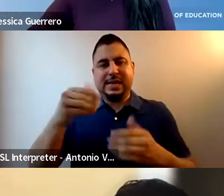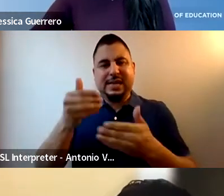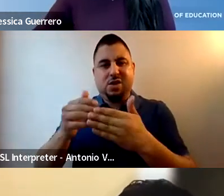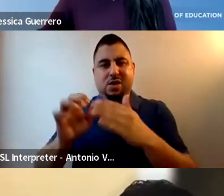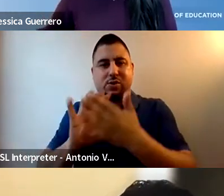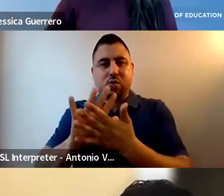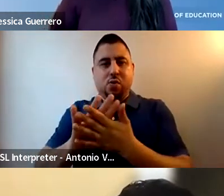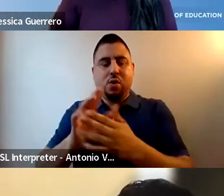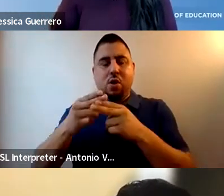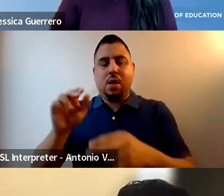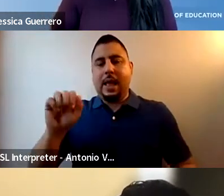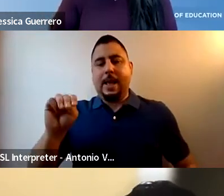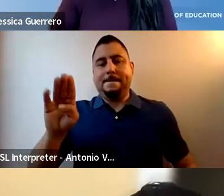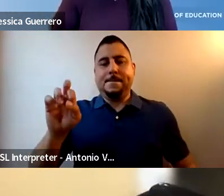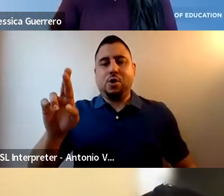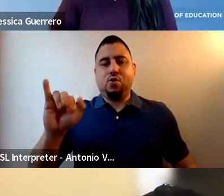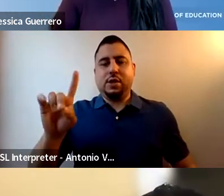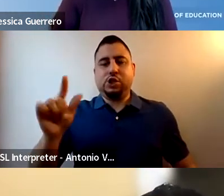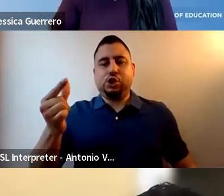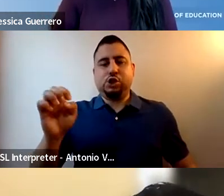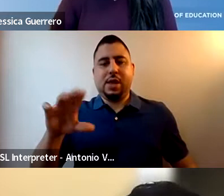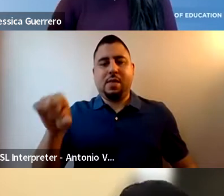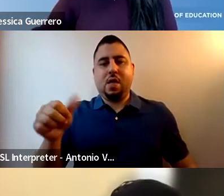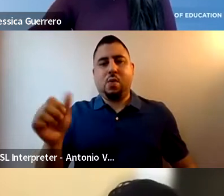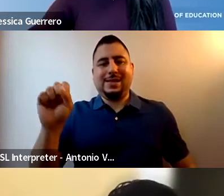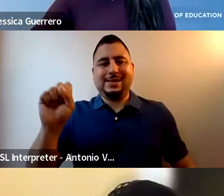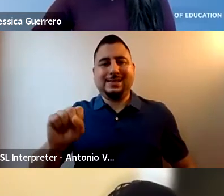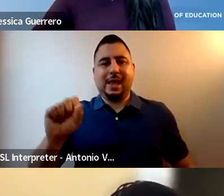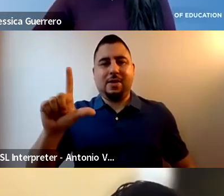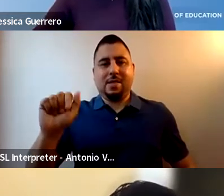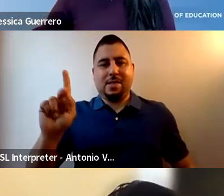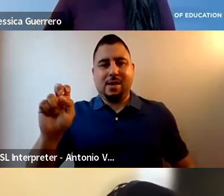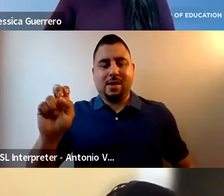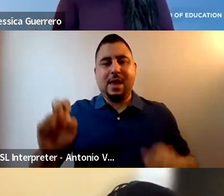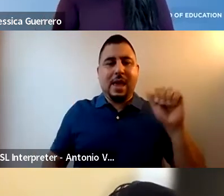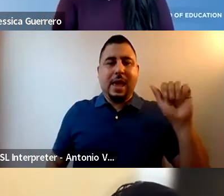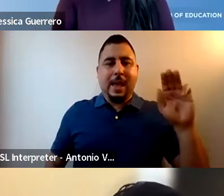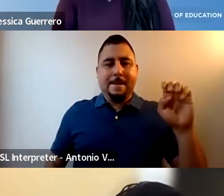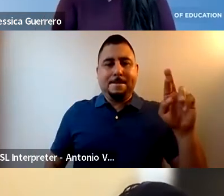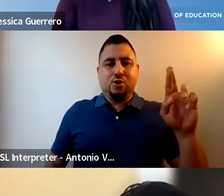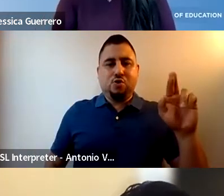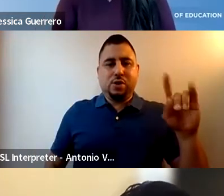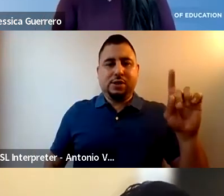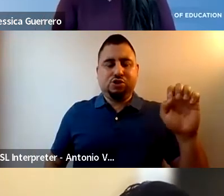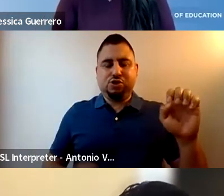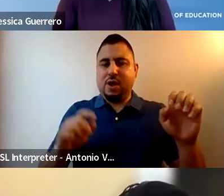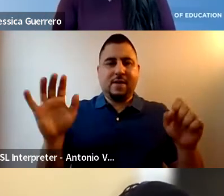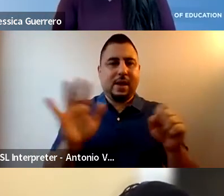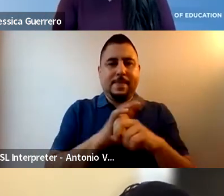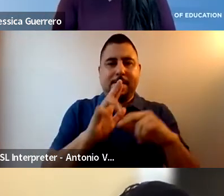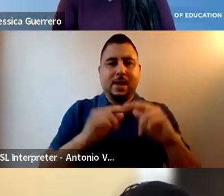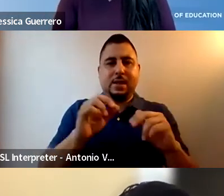One is called Amber Ridge and the other is called South Lake. Amber Ridge is advertised to have a complete build out